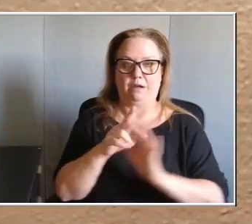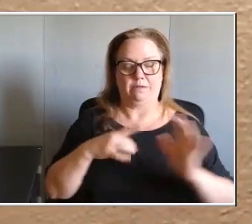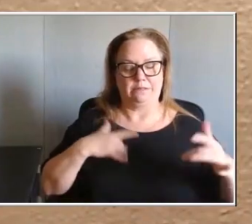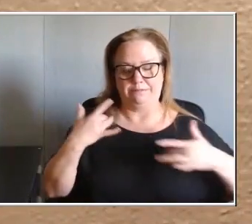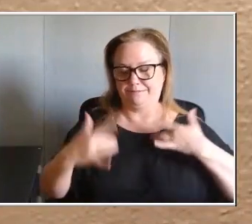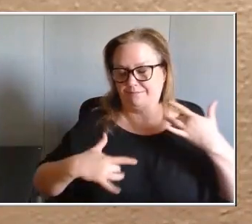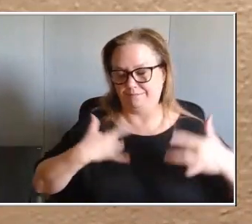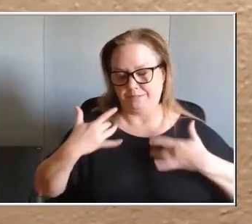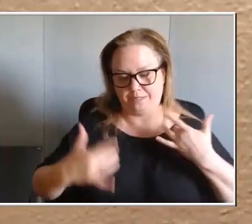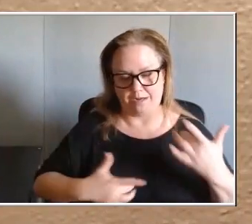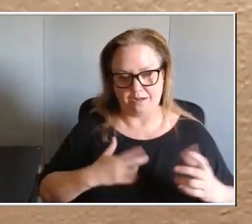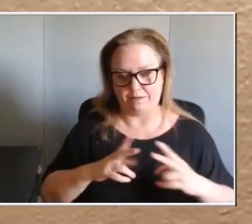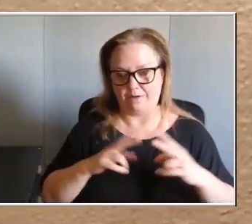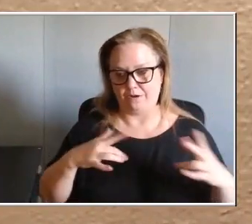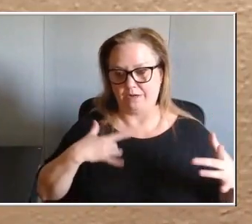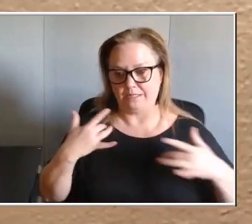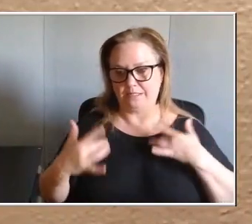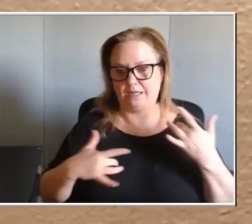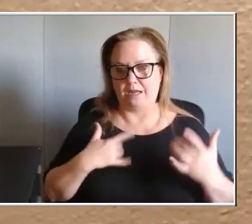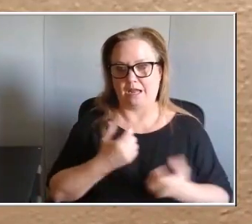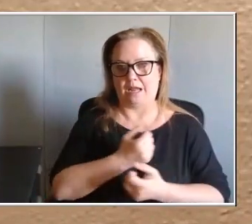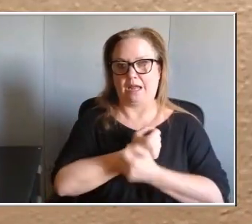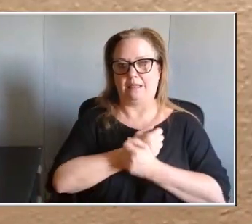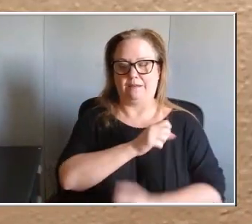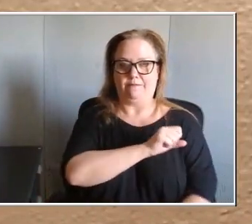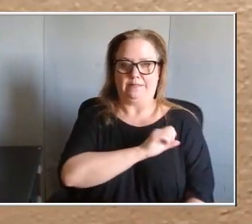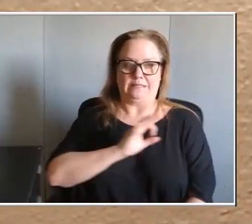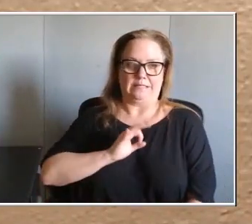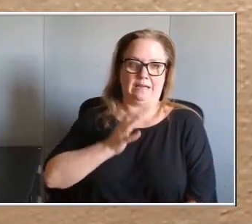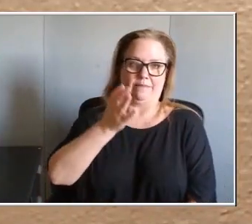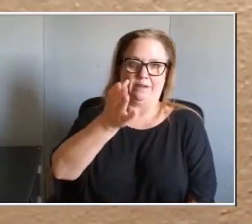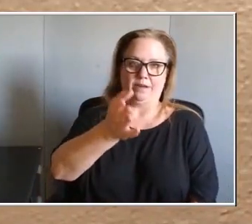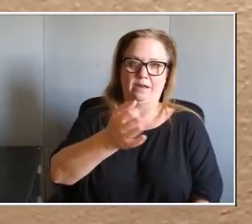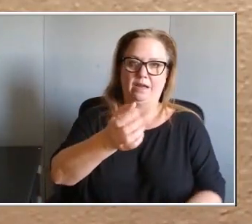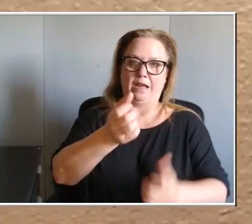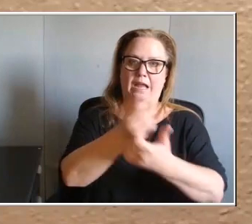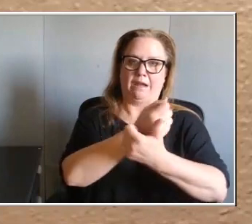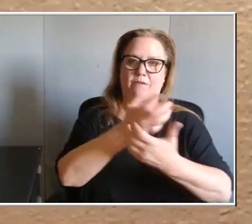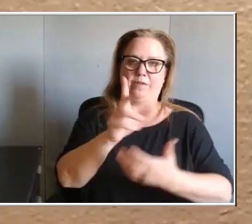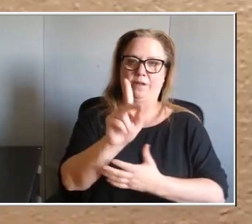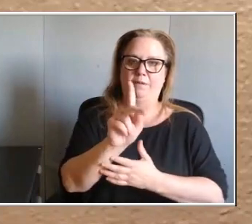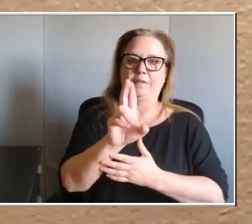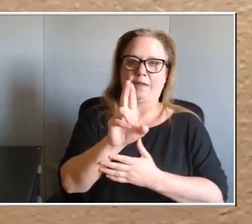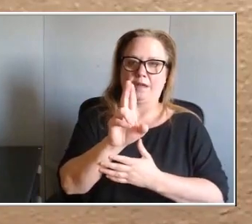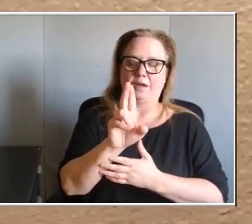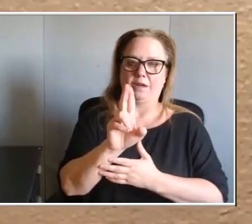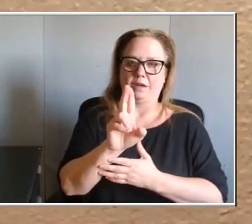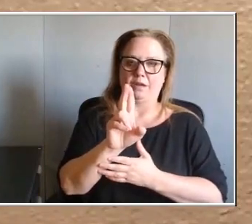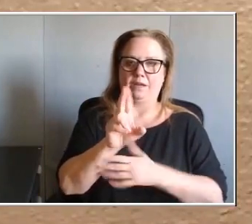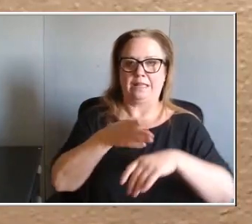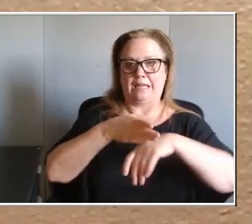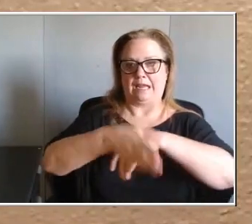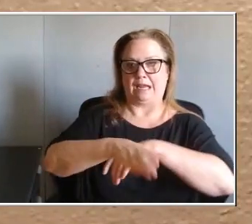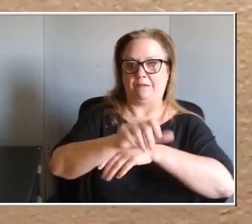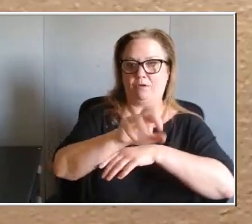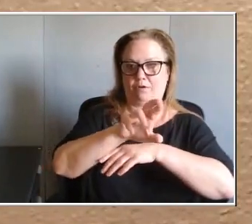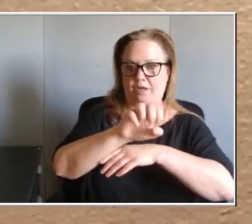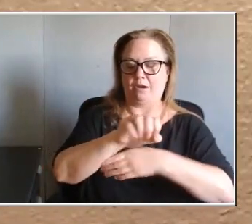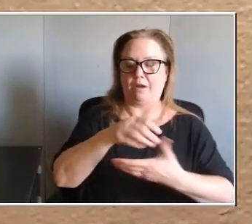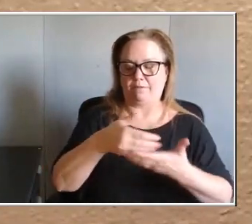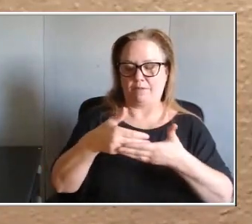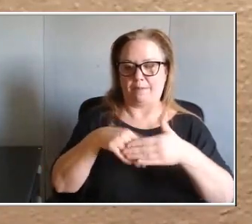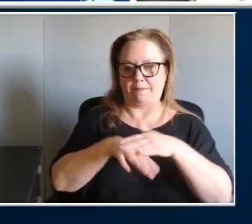ecstatic, basically. I love the staff. I love everything that came with KU, even the aftercare after I had